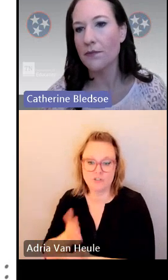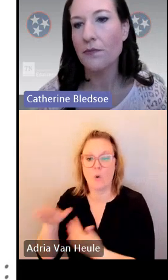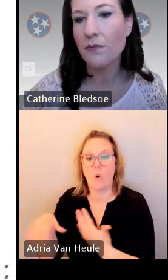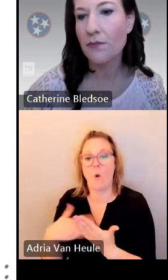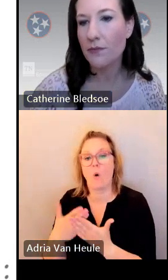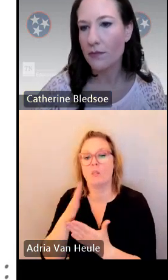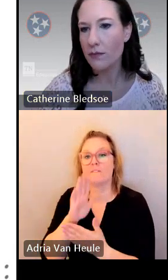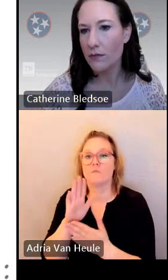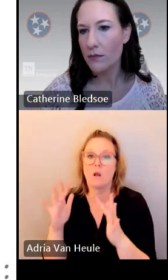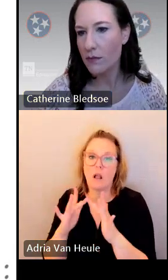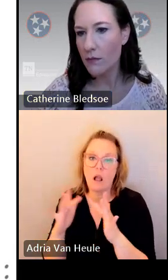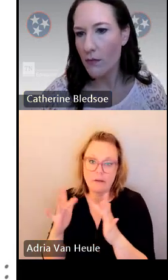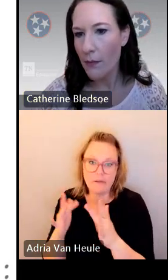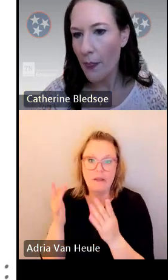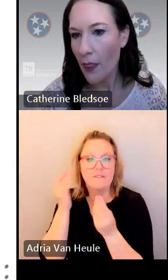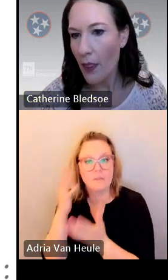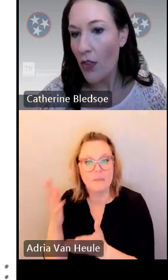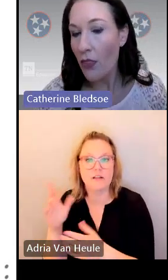log.